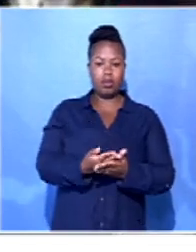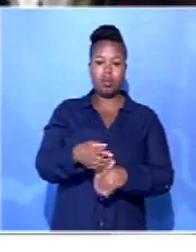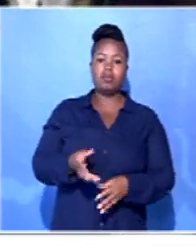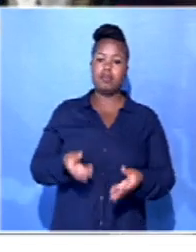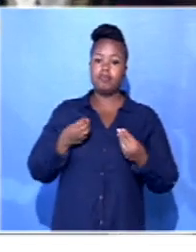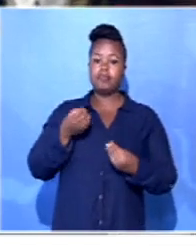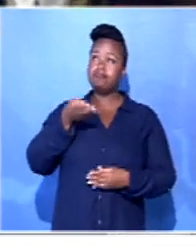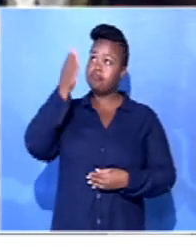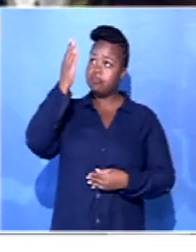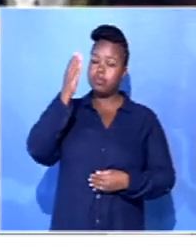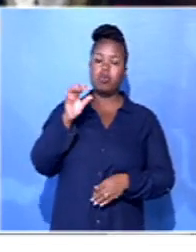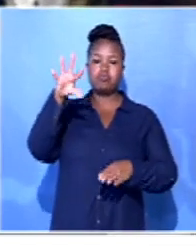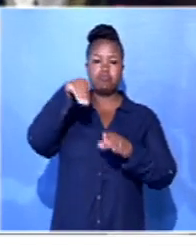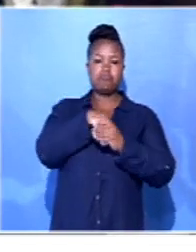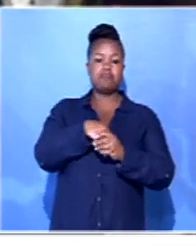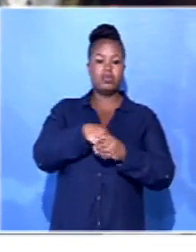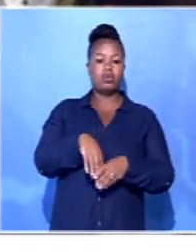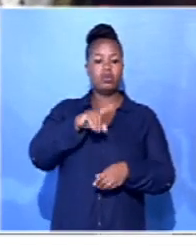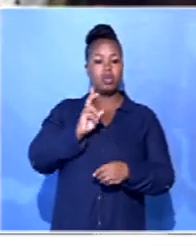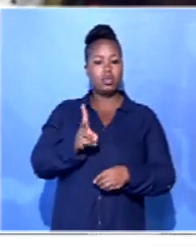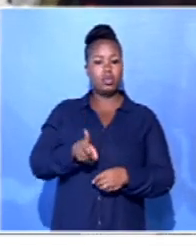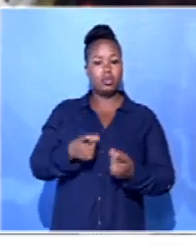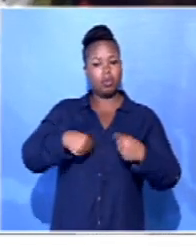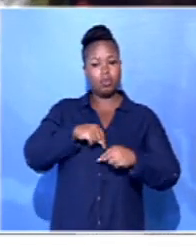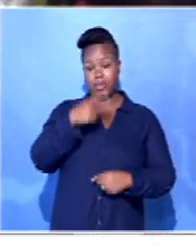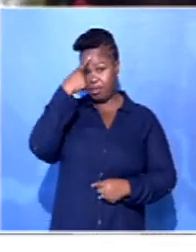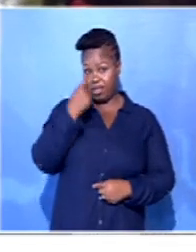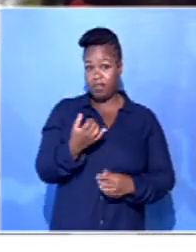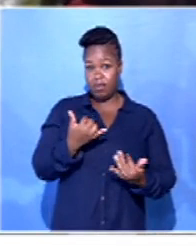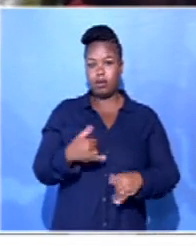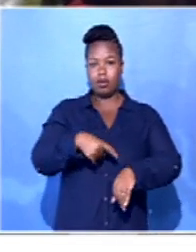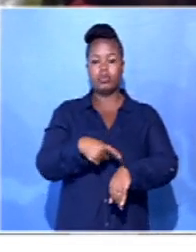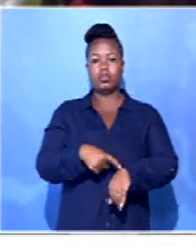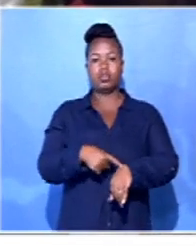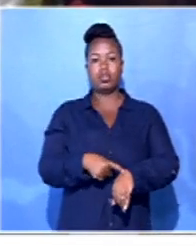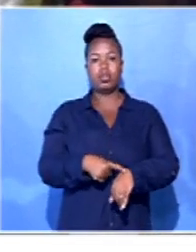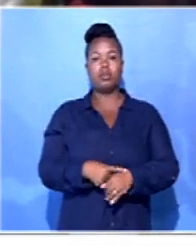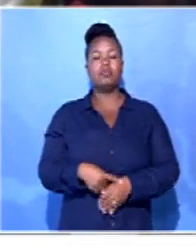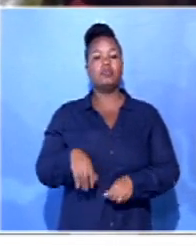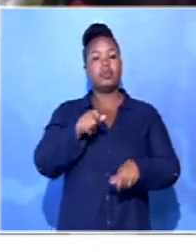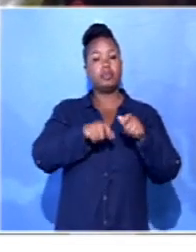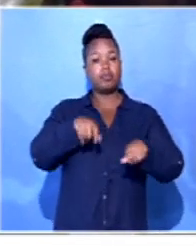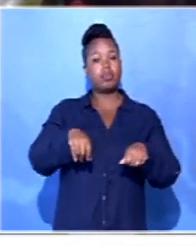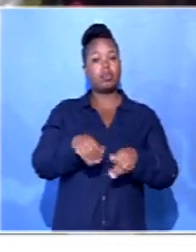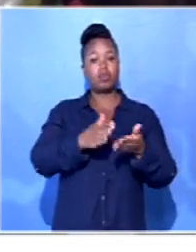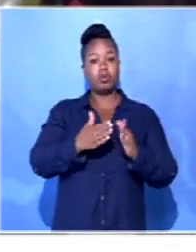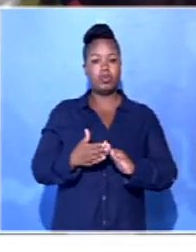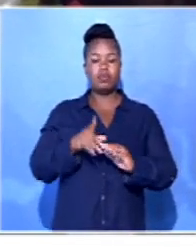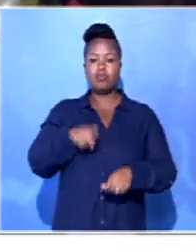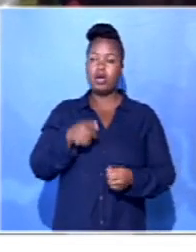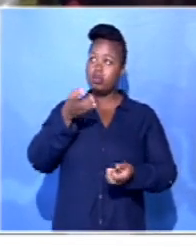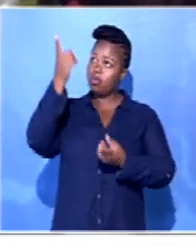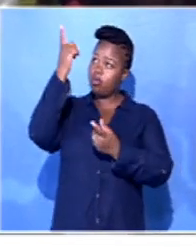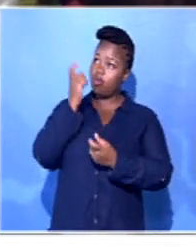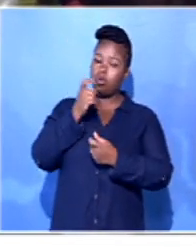government. The ACDP further believes that time has come for voters to call on the name of the Lord on behalf of the country and